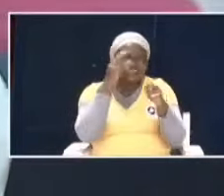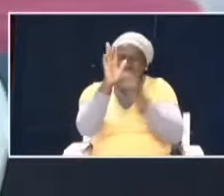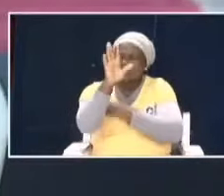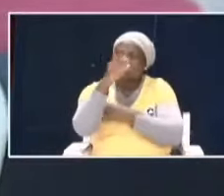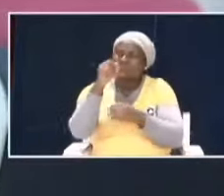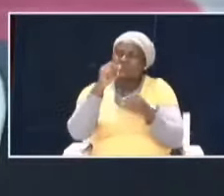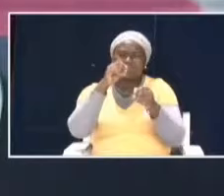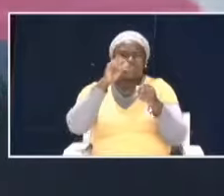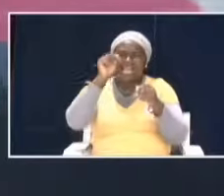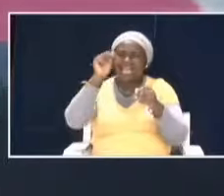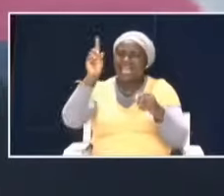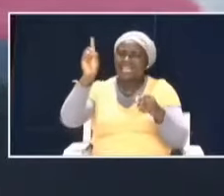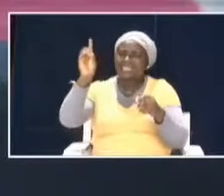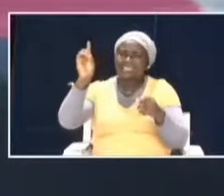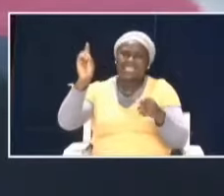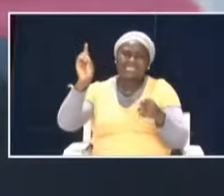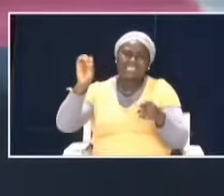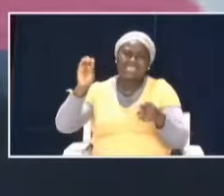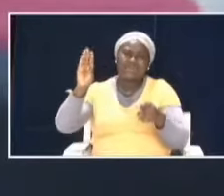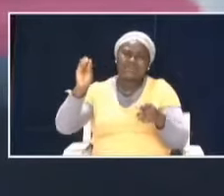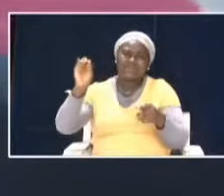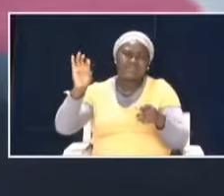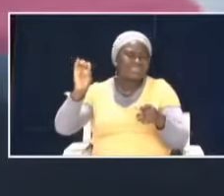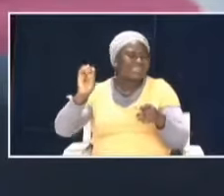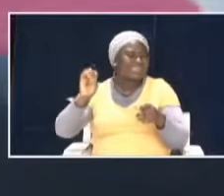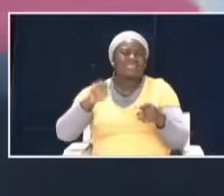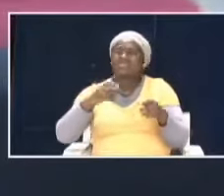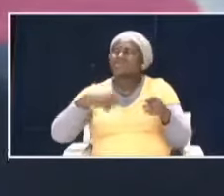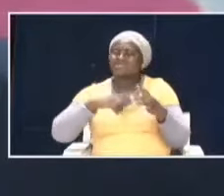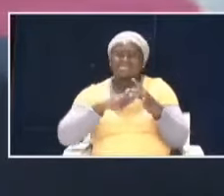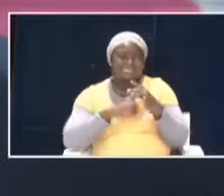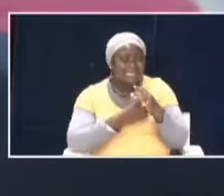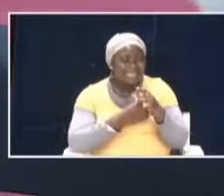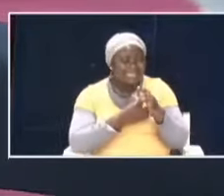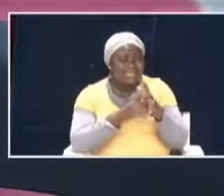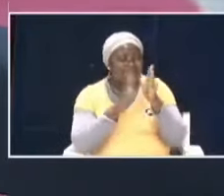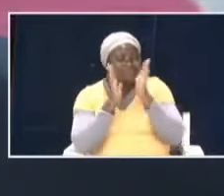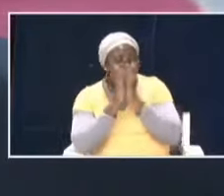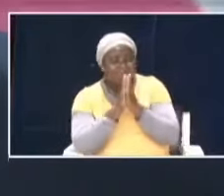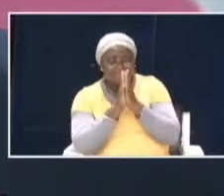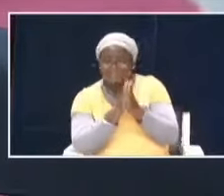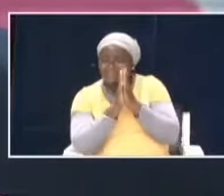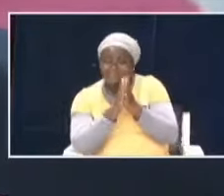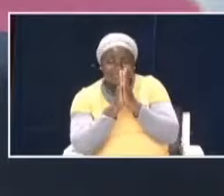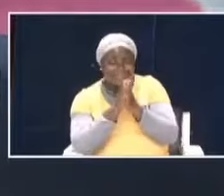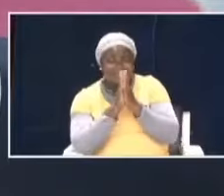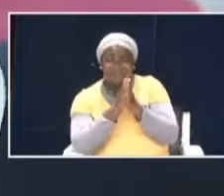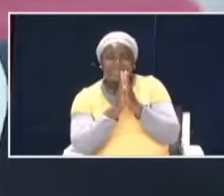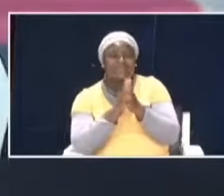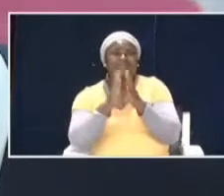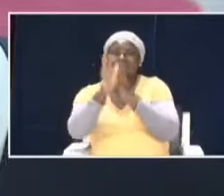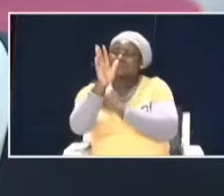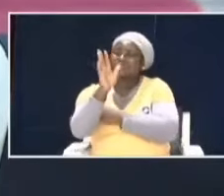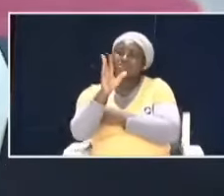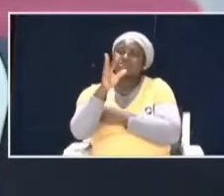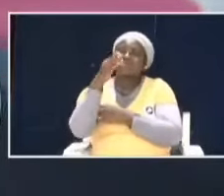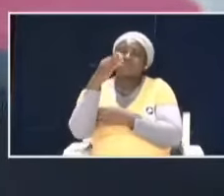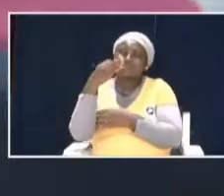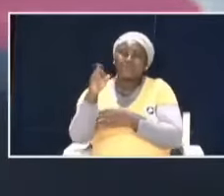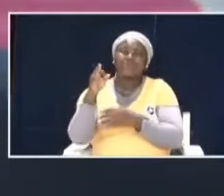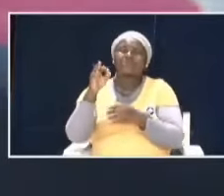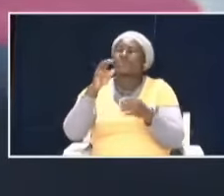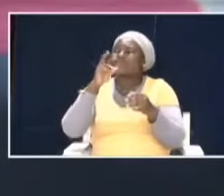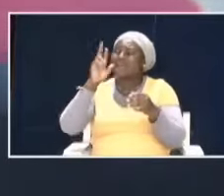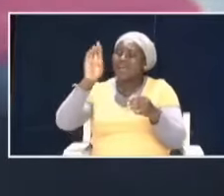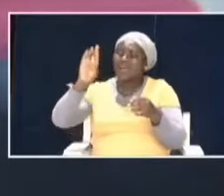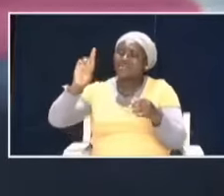our well-wisher. We started praying. We, member of Redeem, we started calling upon God of Adeboye, God that named the Redeem Christian Church of God. Don't